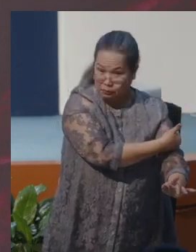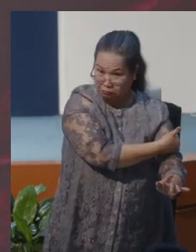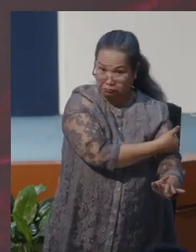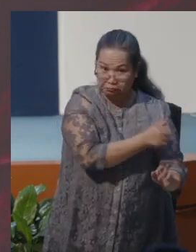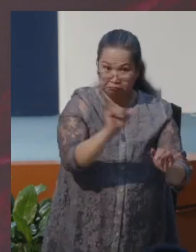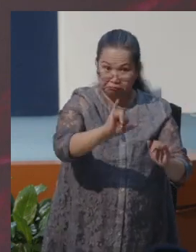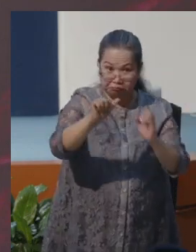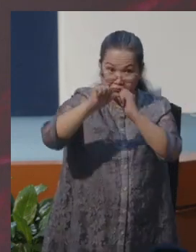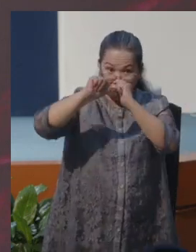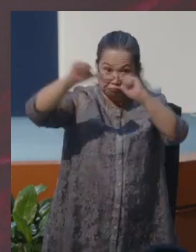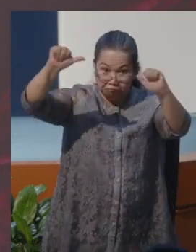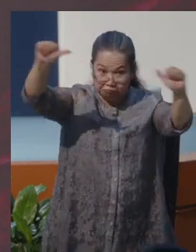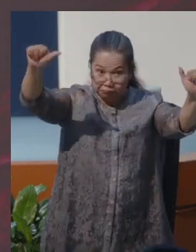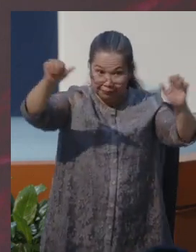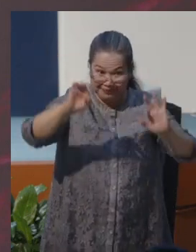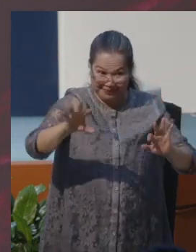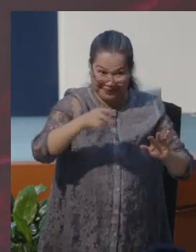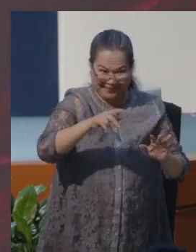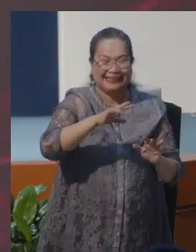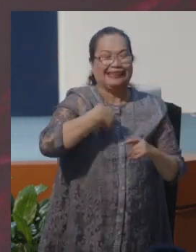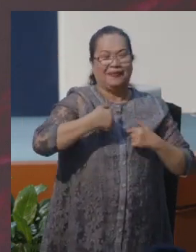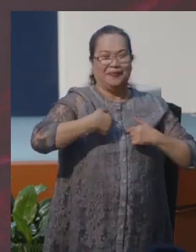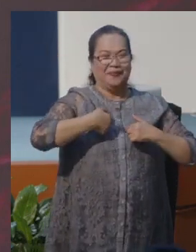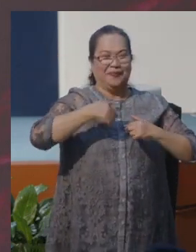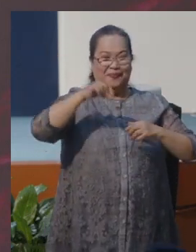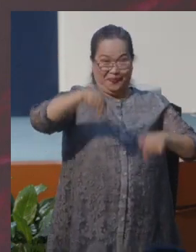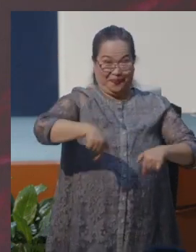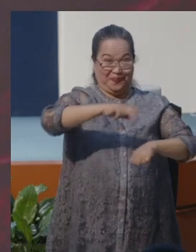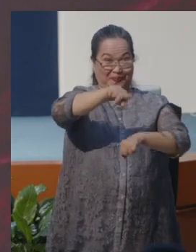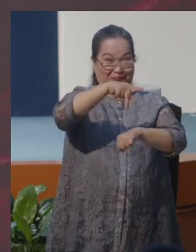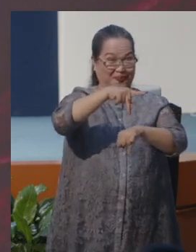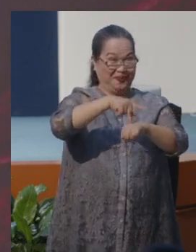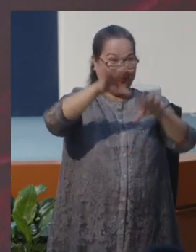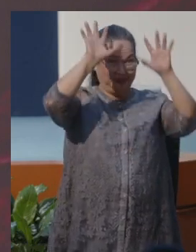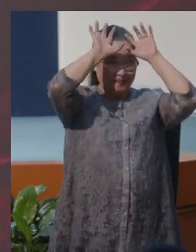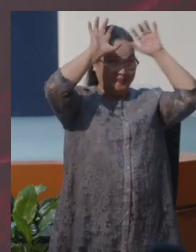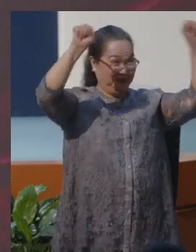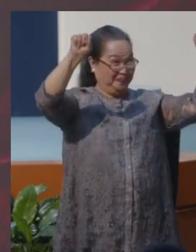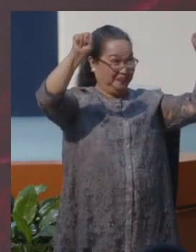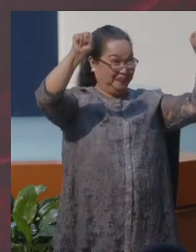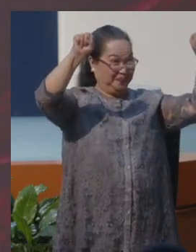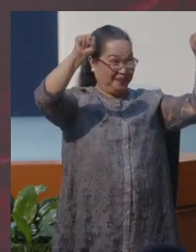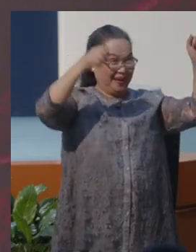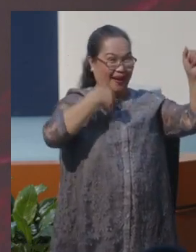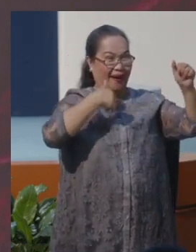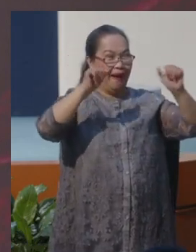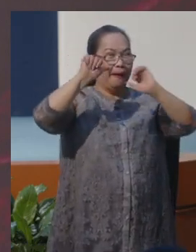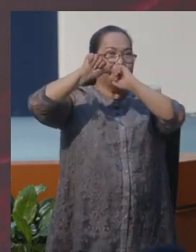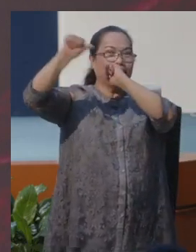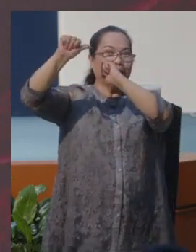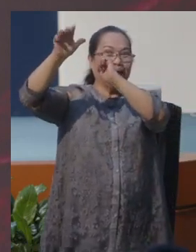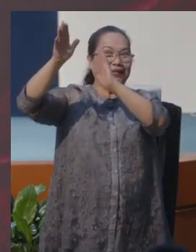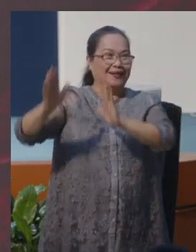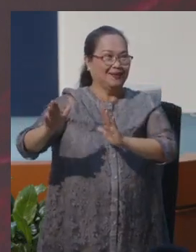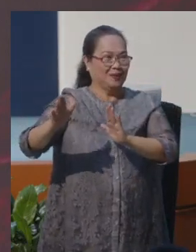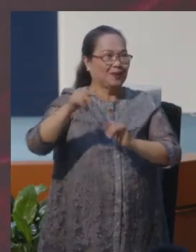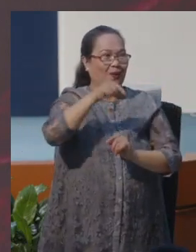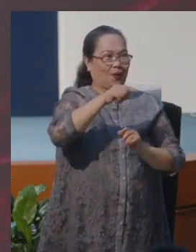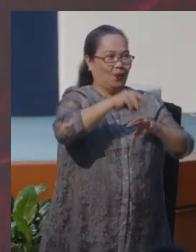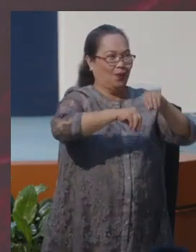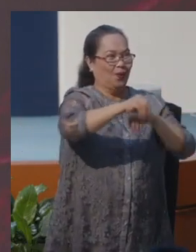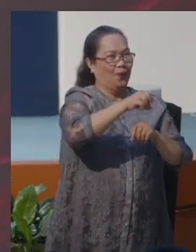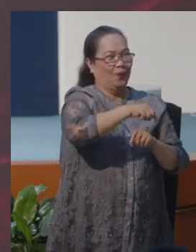siyang representante ng ating Pangulo sa isang bansa. Ang sabi ni Sproul, the first apostle in the